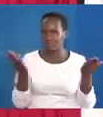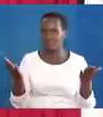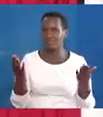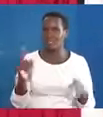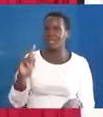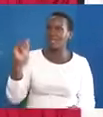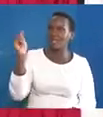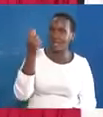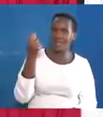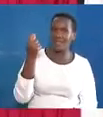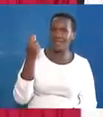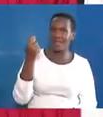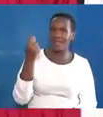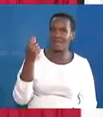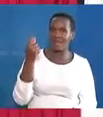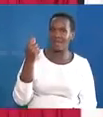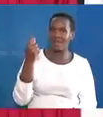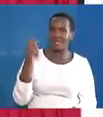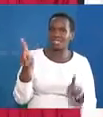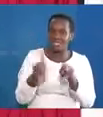sio kama maisha ya binadamu.